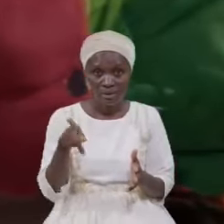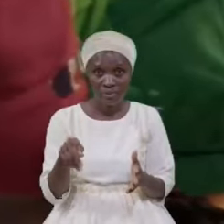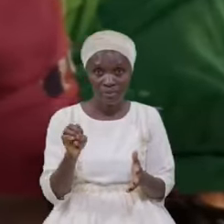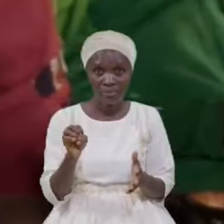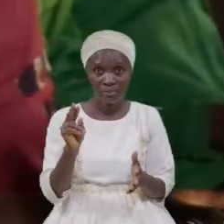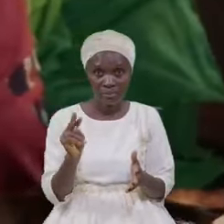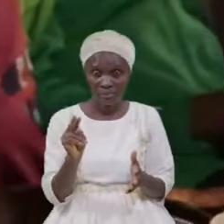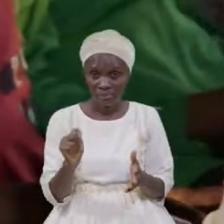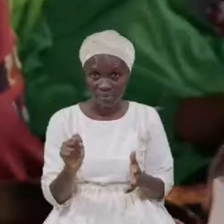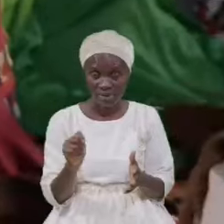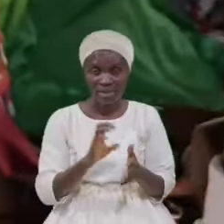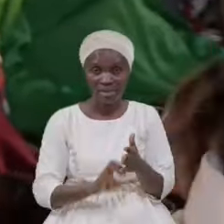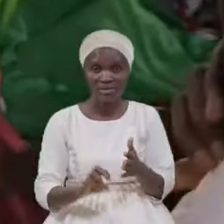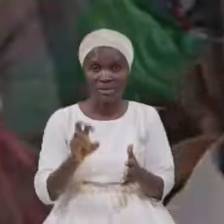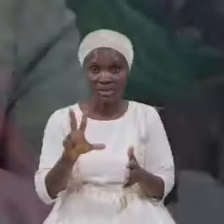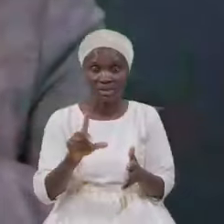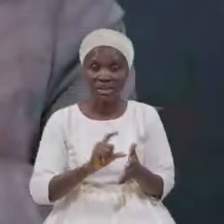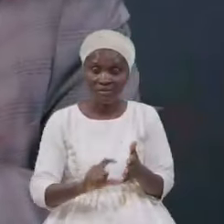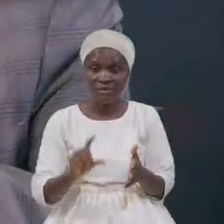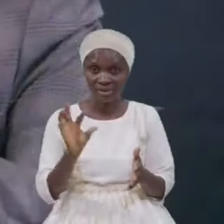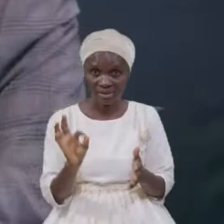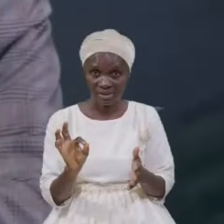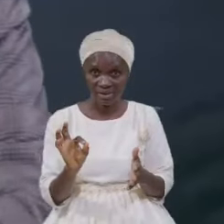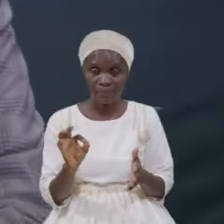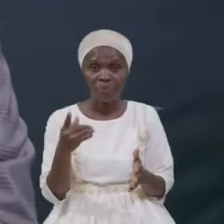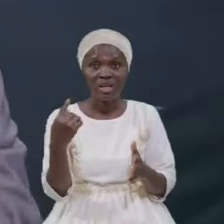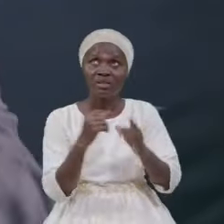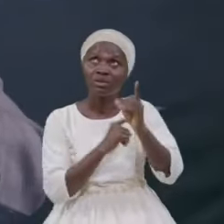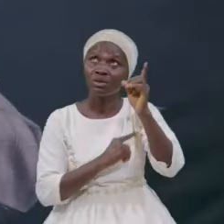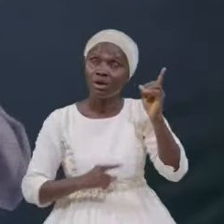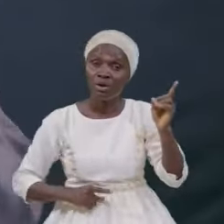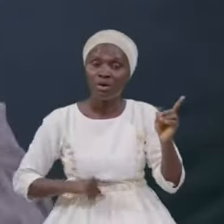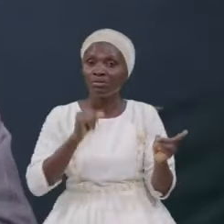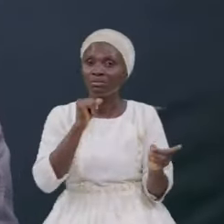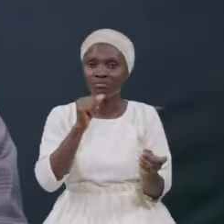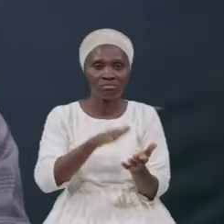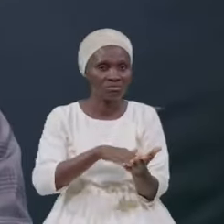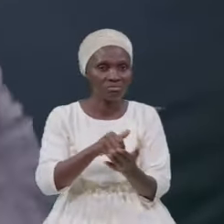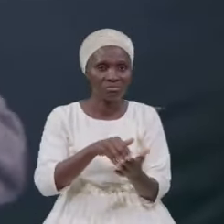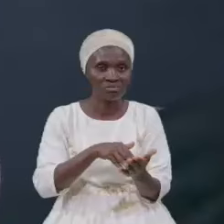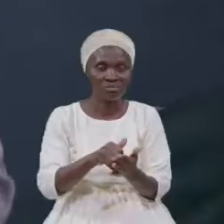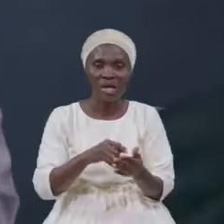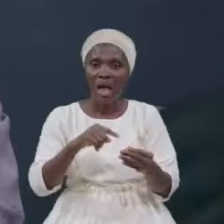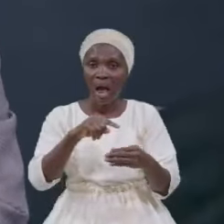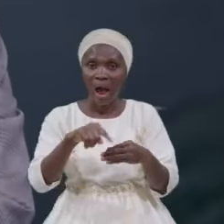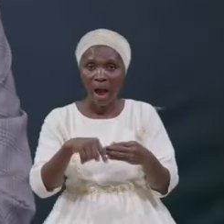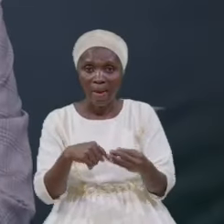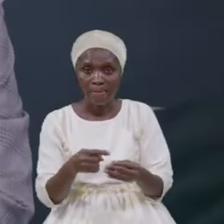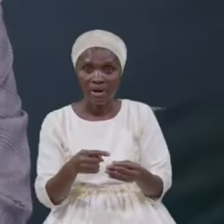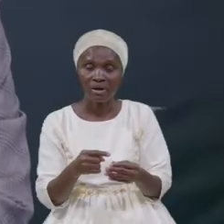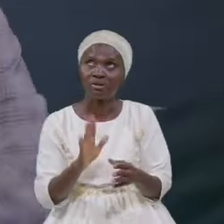The Lord is not slack concerning his promise, as